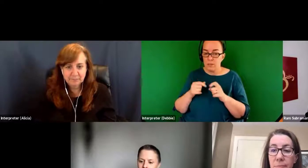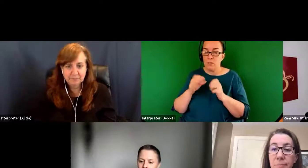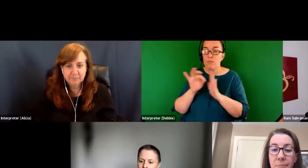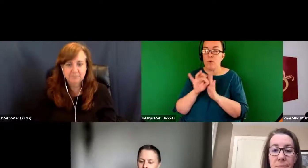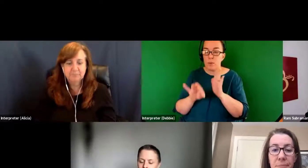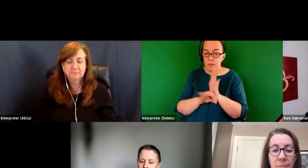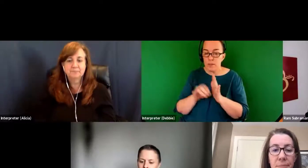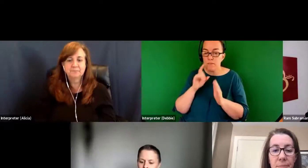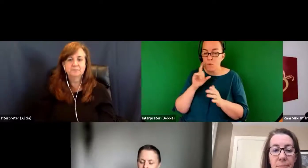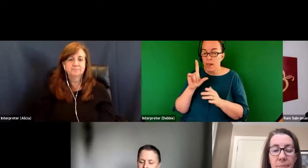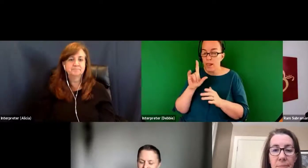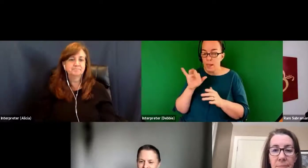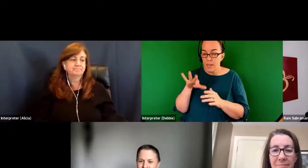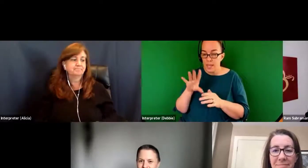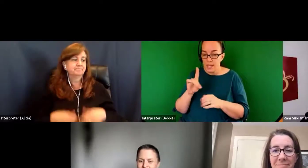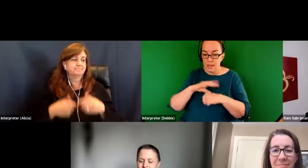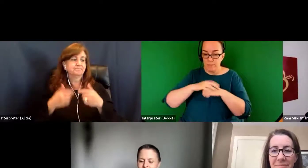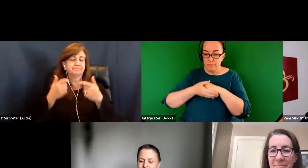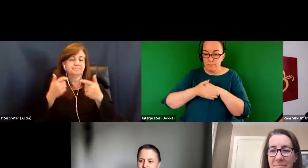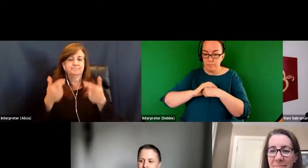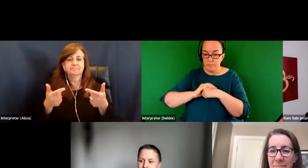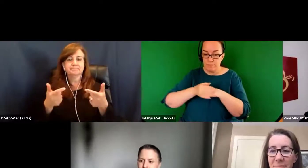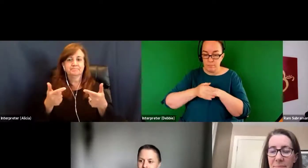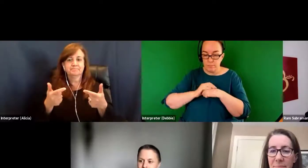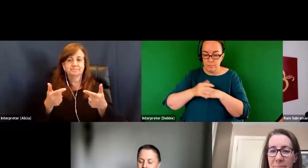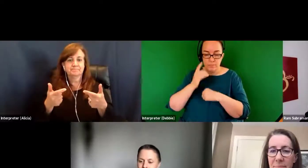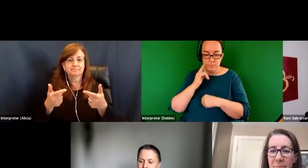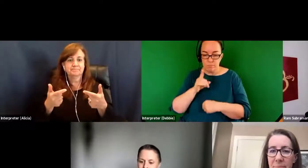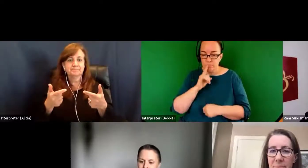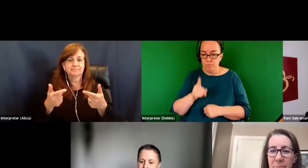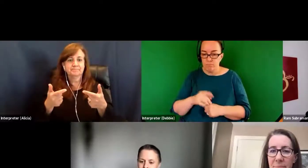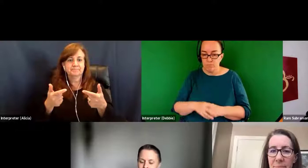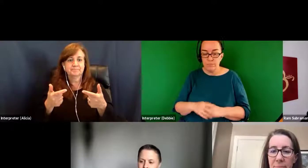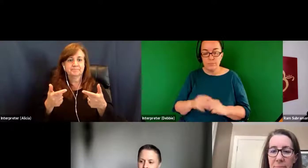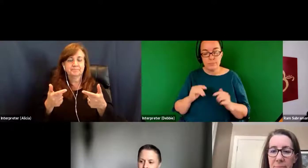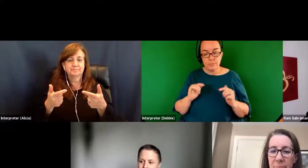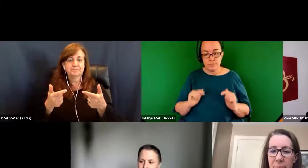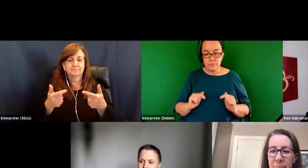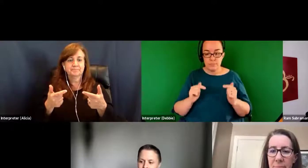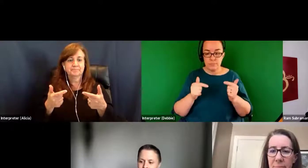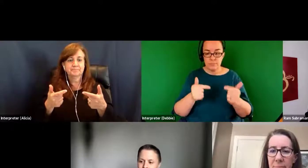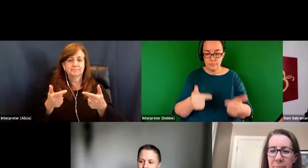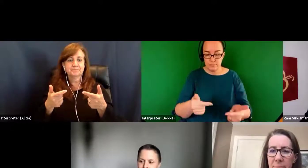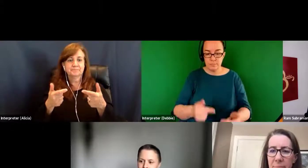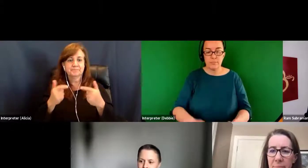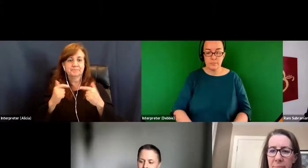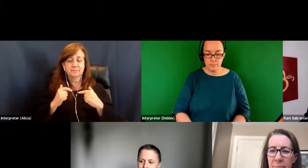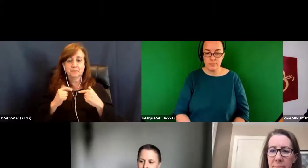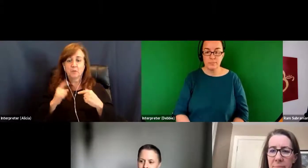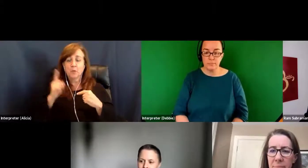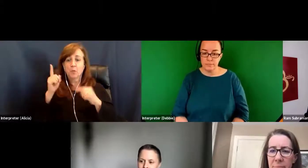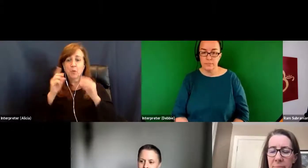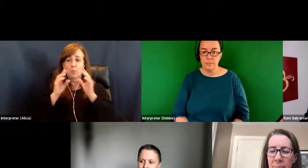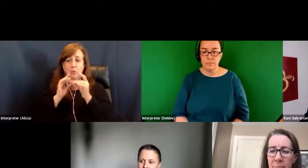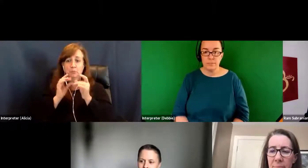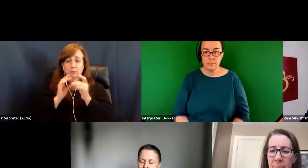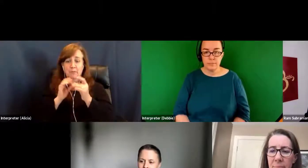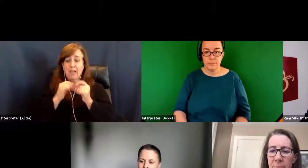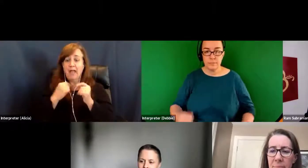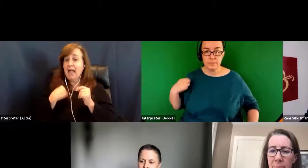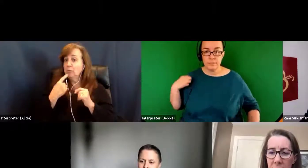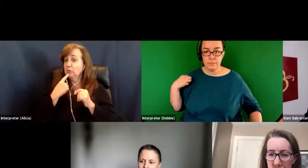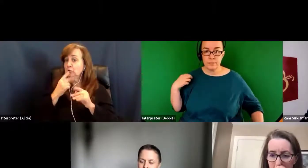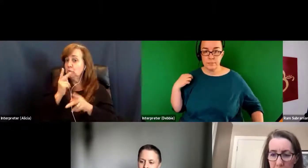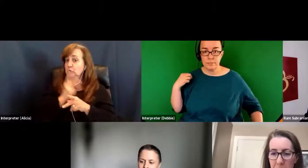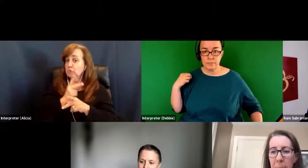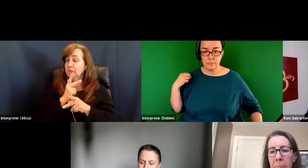sure. Okay, thank you. There's a comment from Christine Mangiamelli. I was told to keep the same vaccine